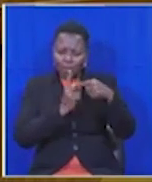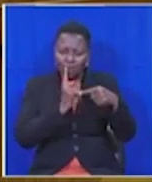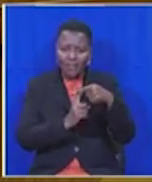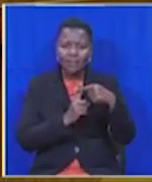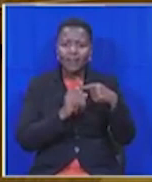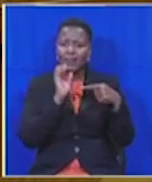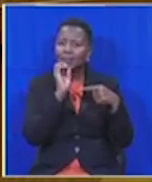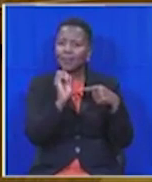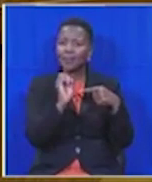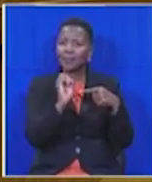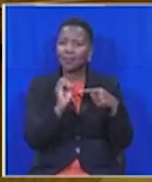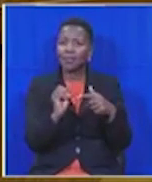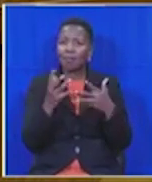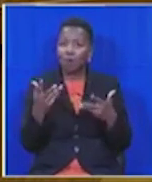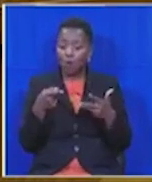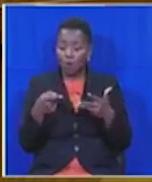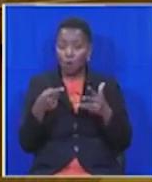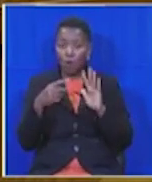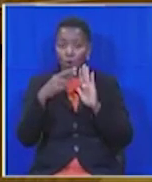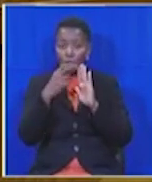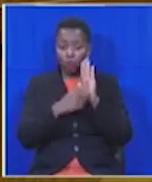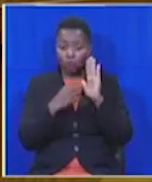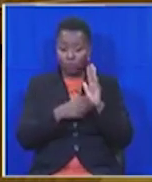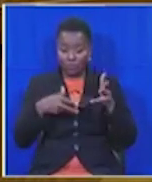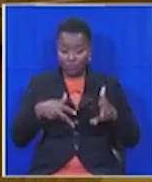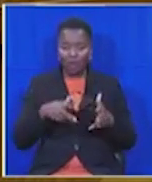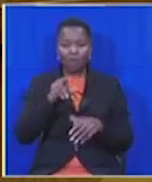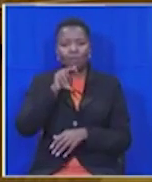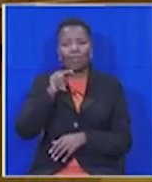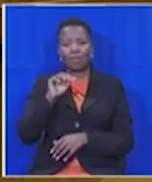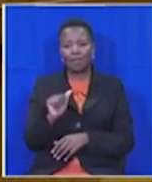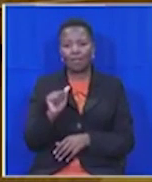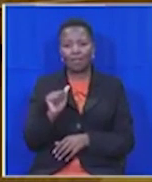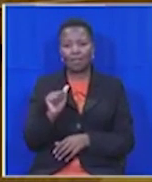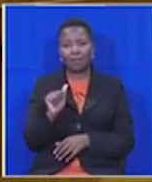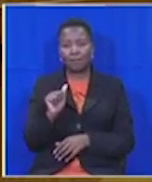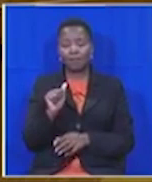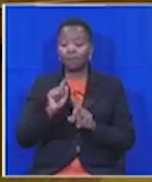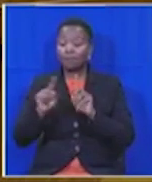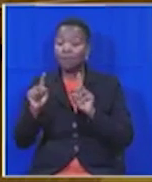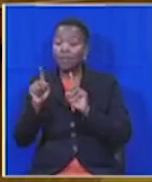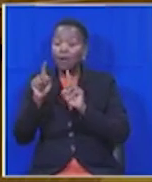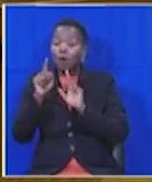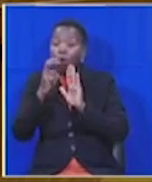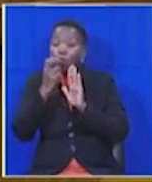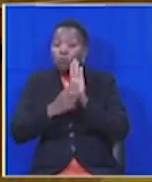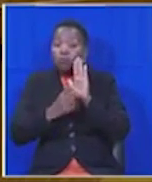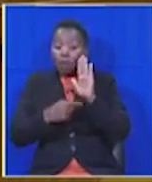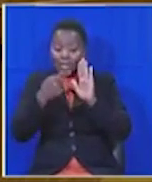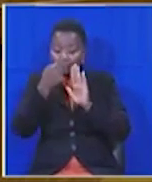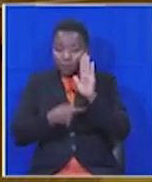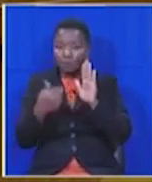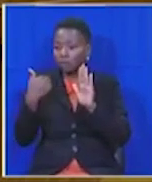the rules of this National Assembly. In fact, all the rules that we have discussed